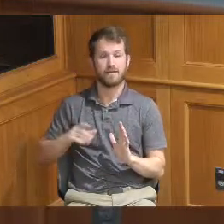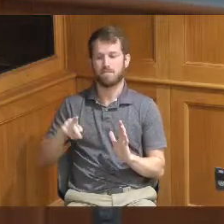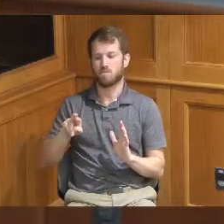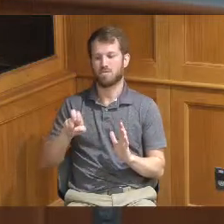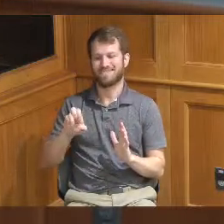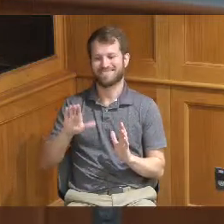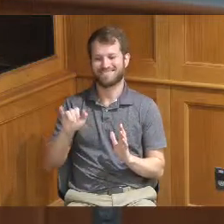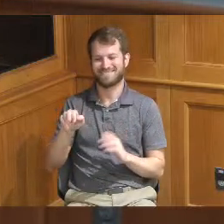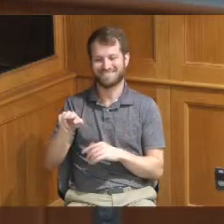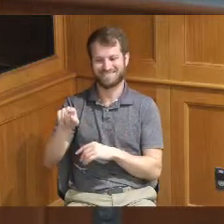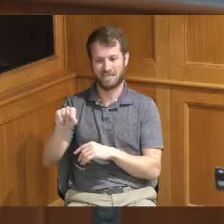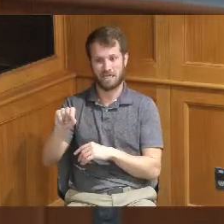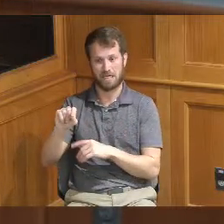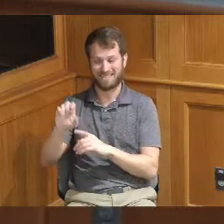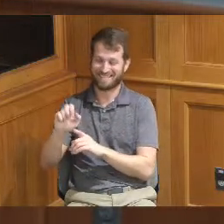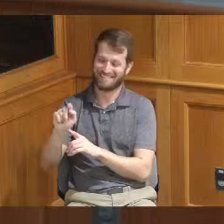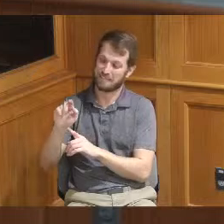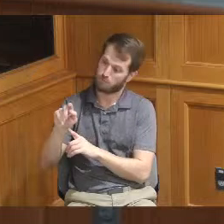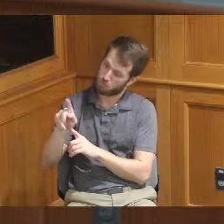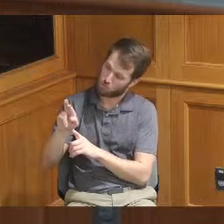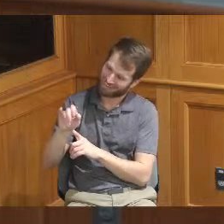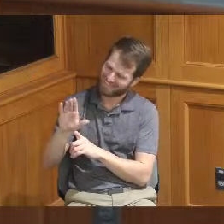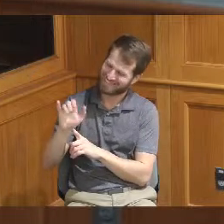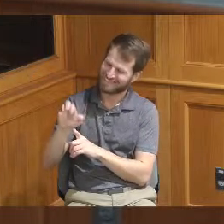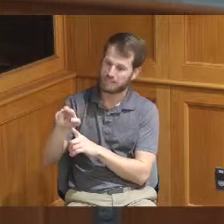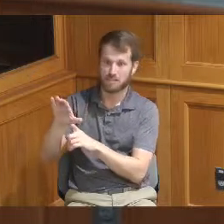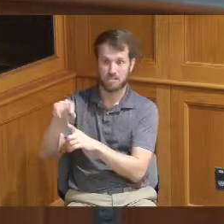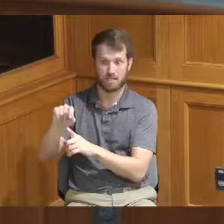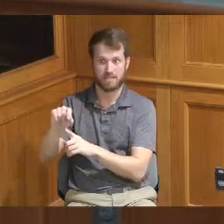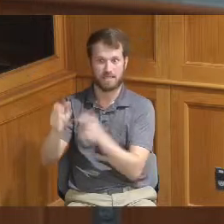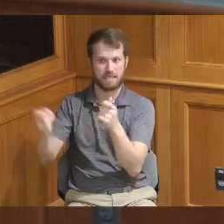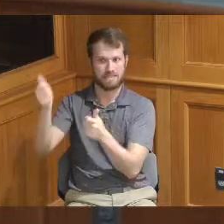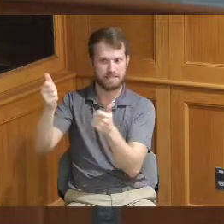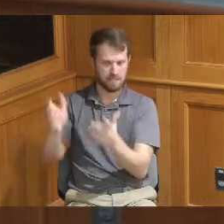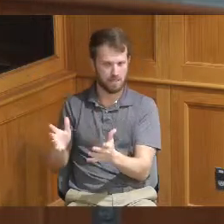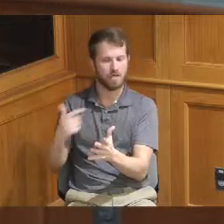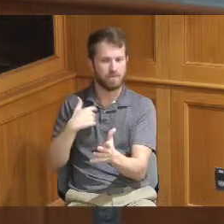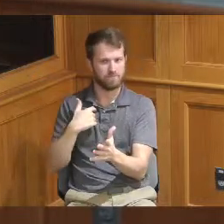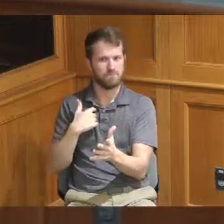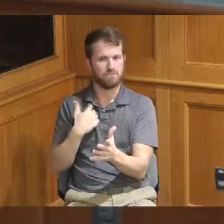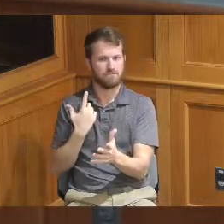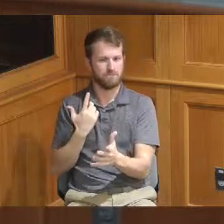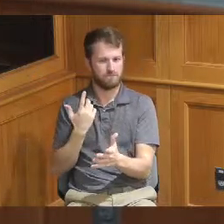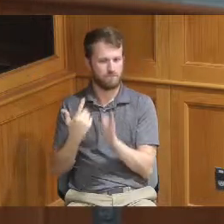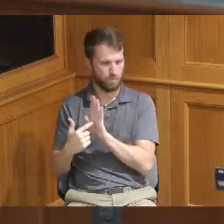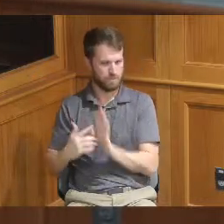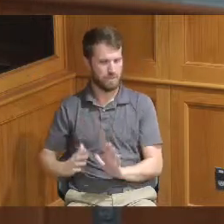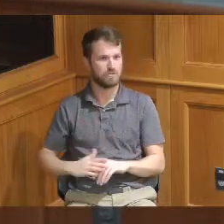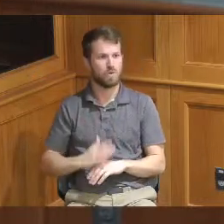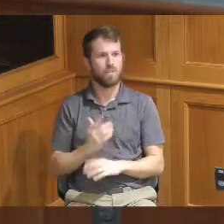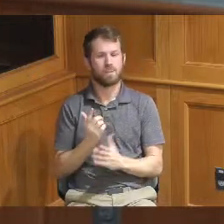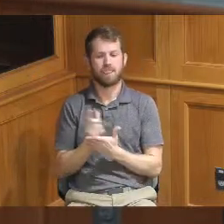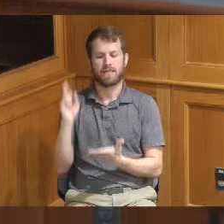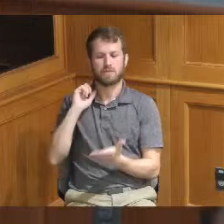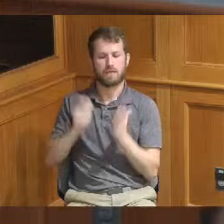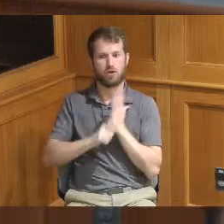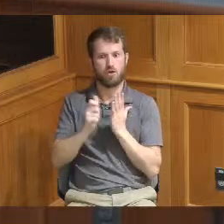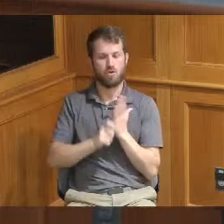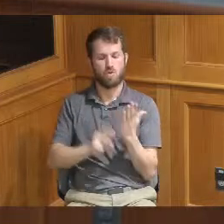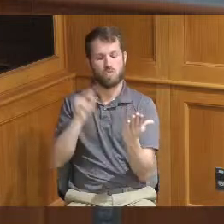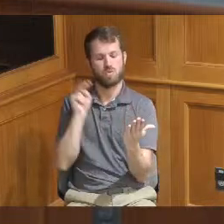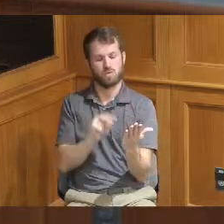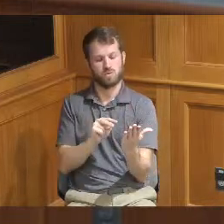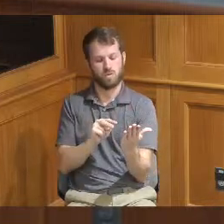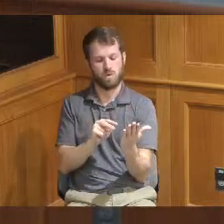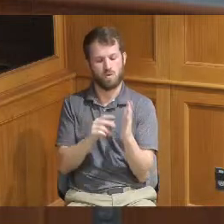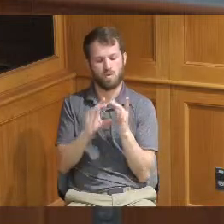executive. I just want to. I had saw the article last week